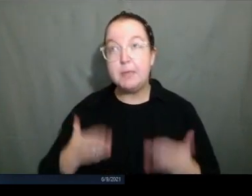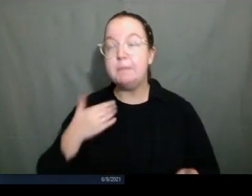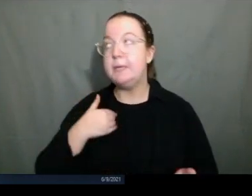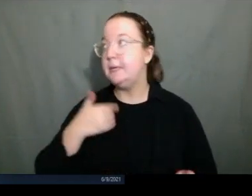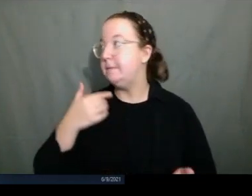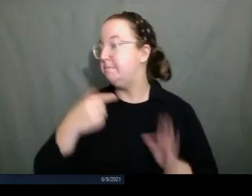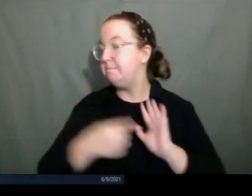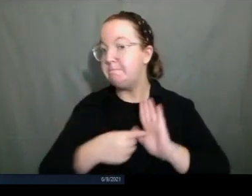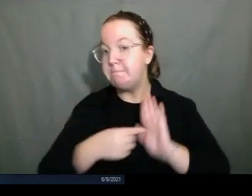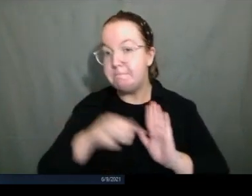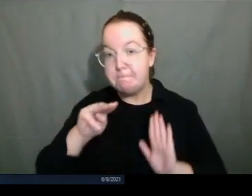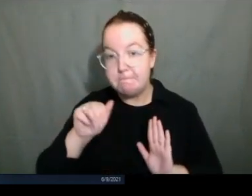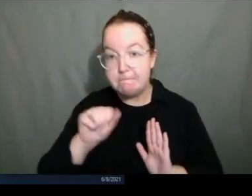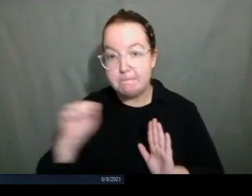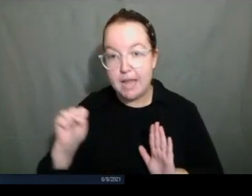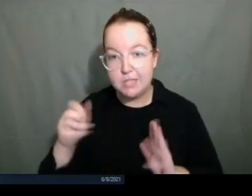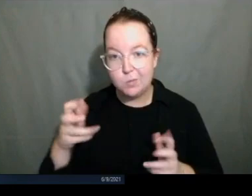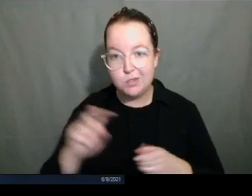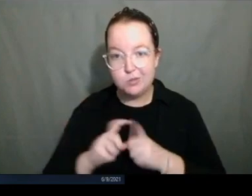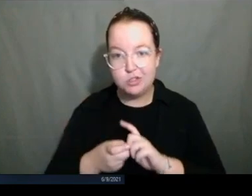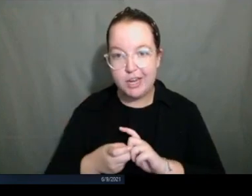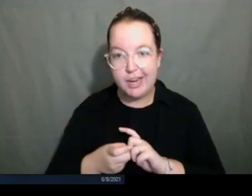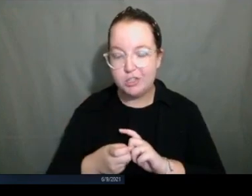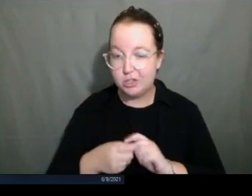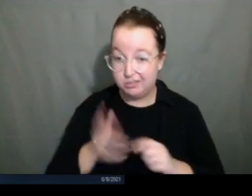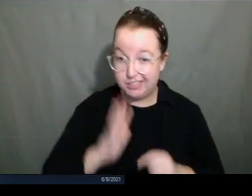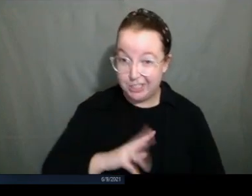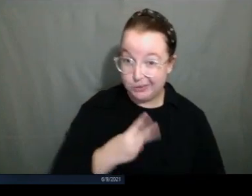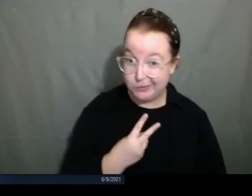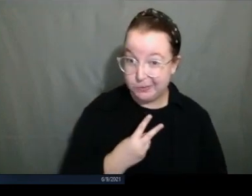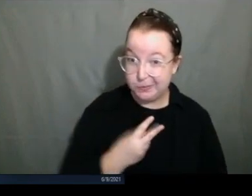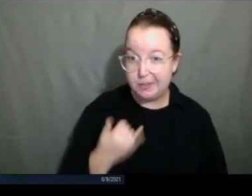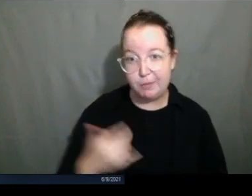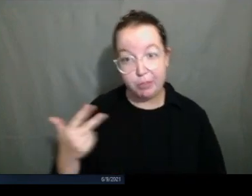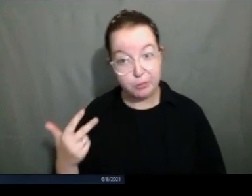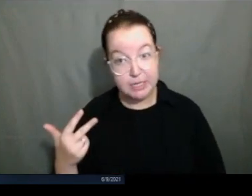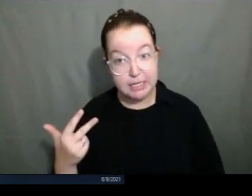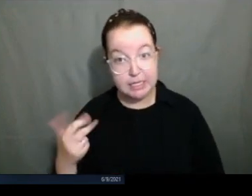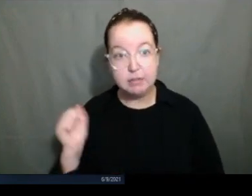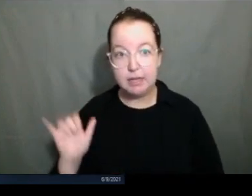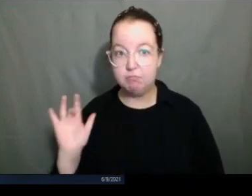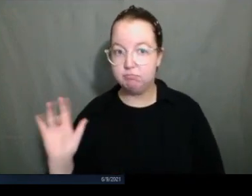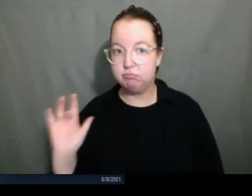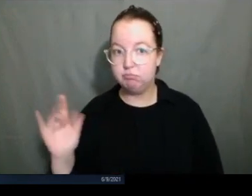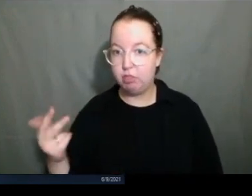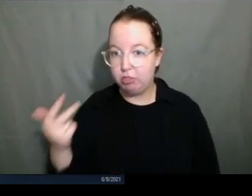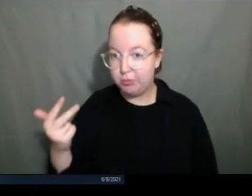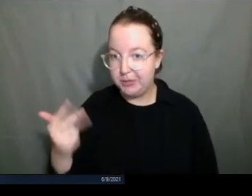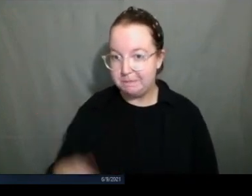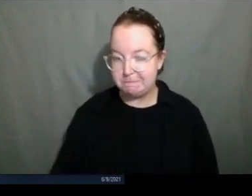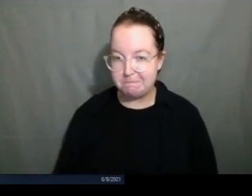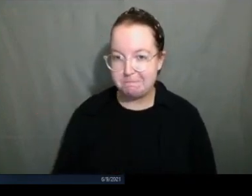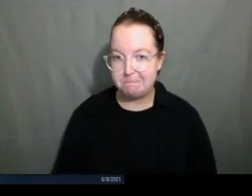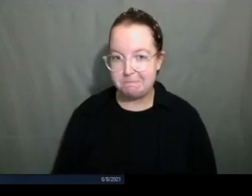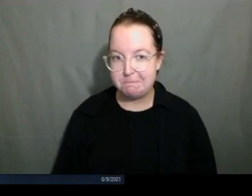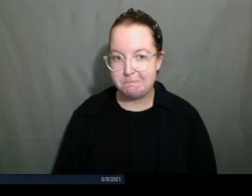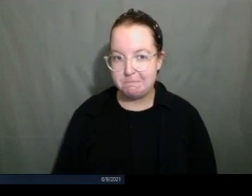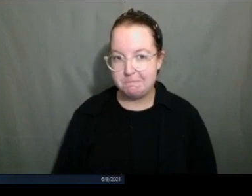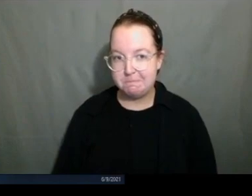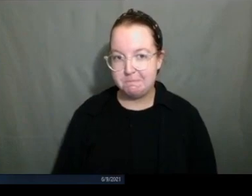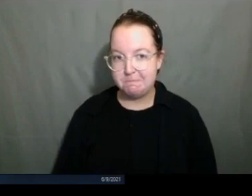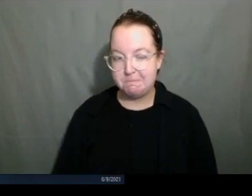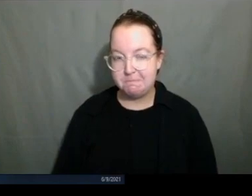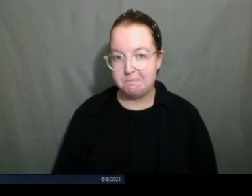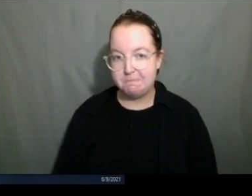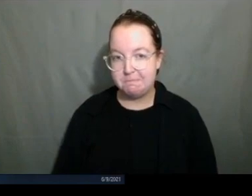Massachusetts exemptions to 3 instead of 2. You can just select 3 right from that exemptions dropdown. If